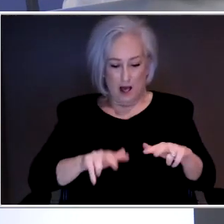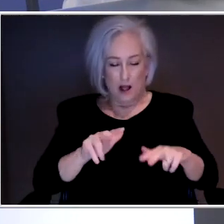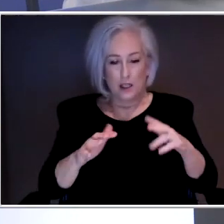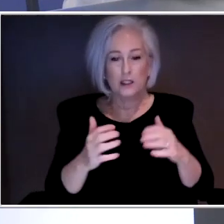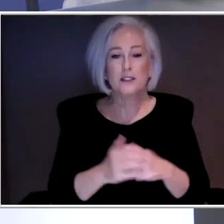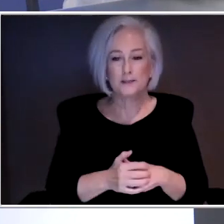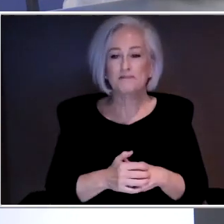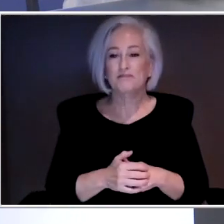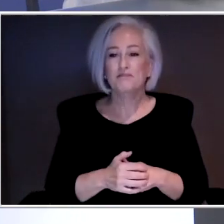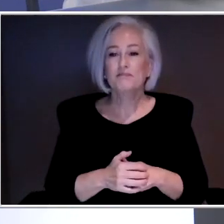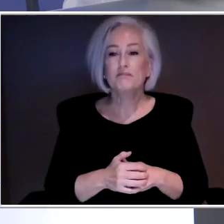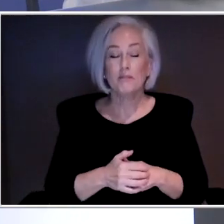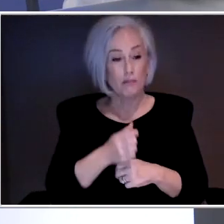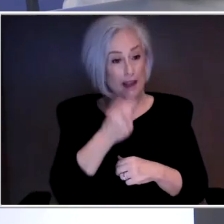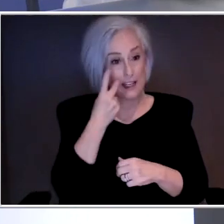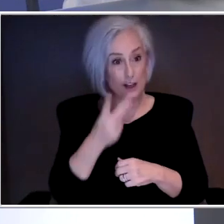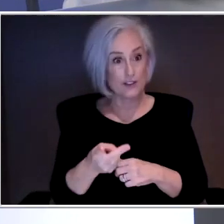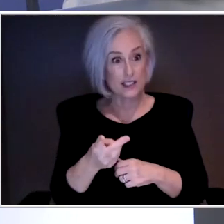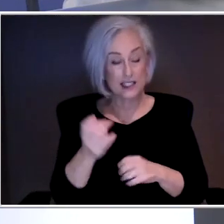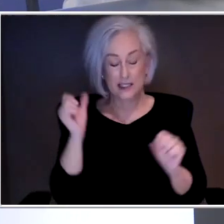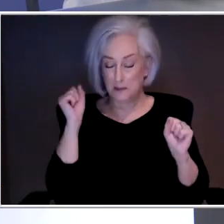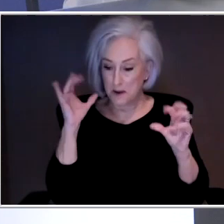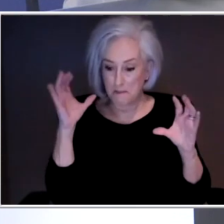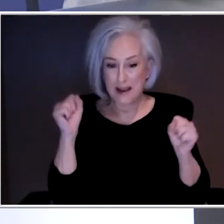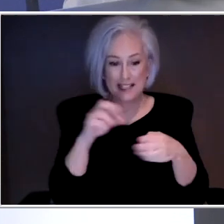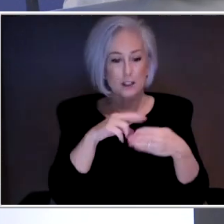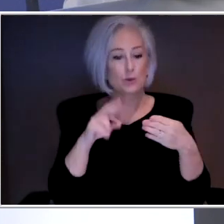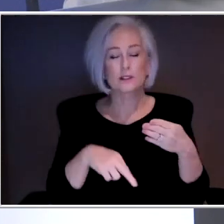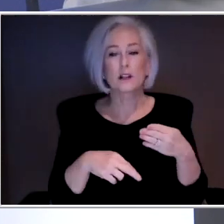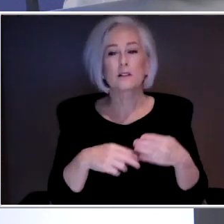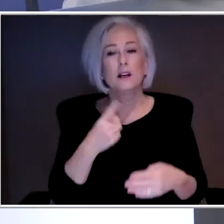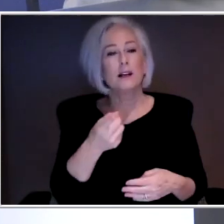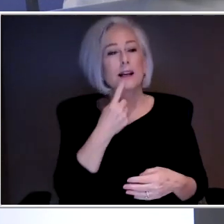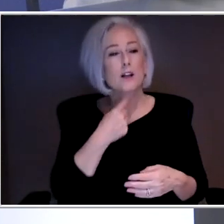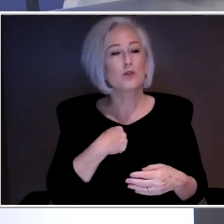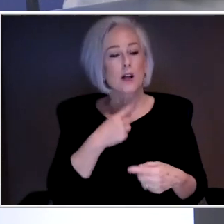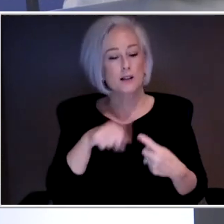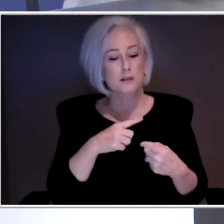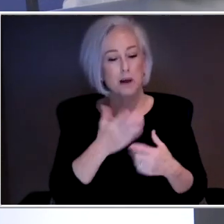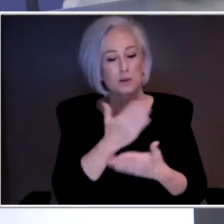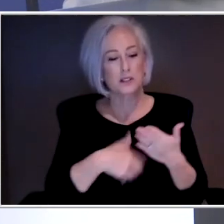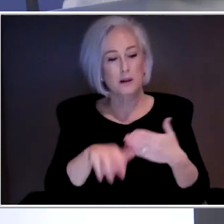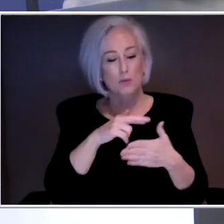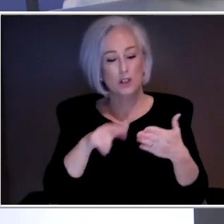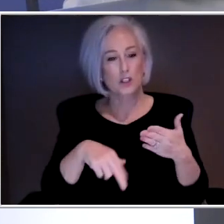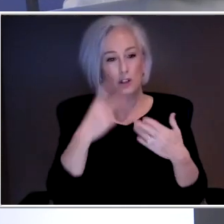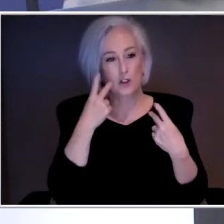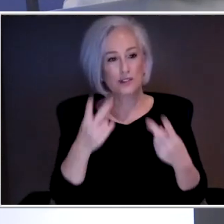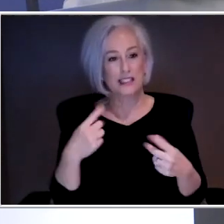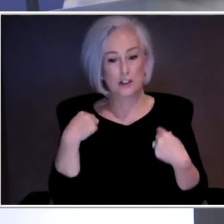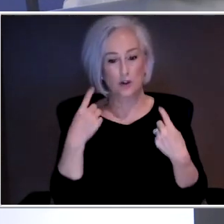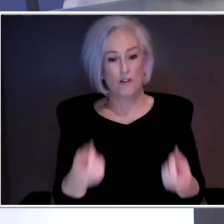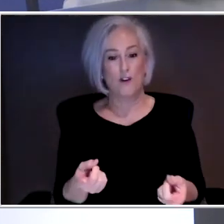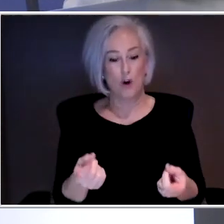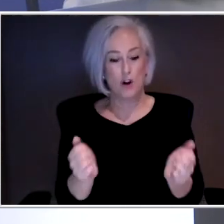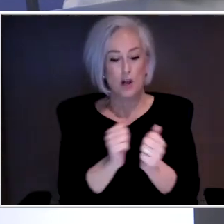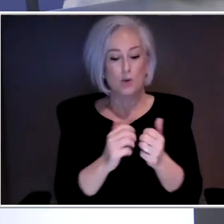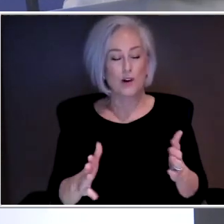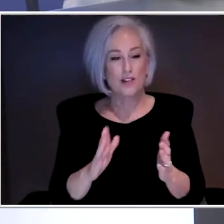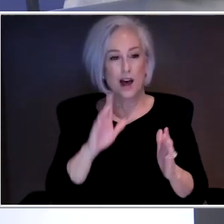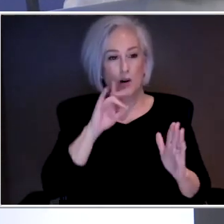some pretty remarkable results. Is there anything you can tell us about some of the results you've seen so far? Obviously without identifying any